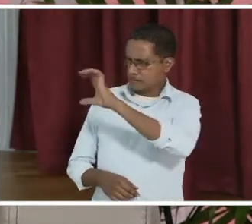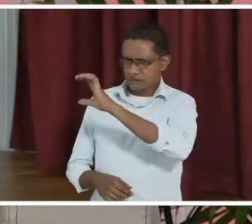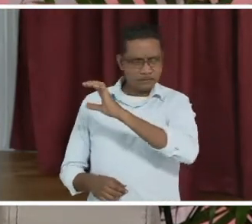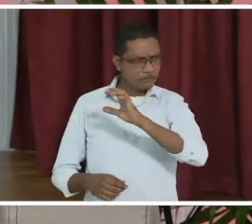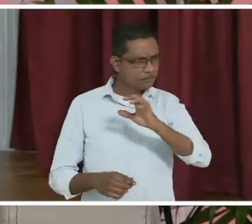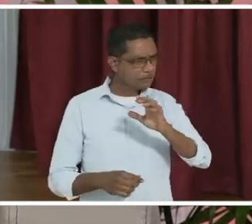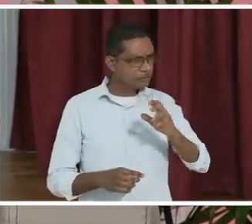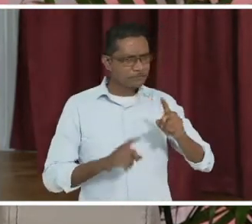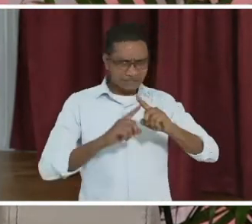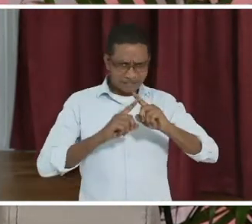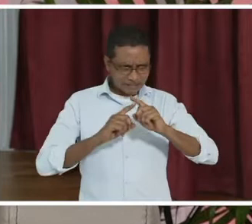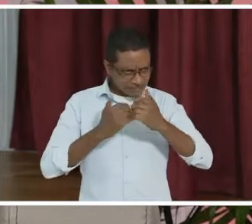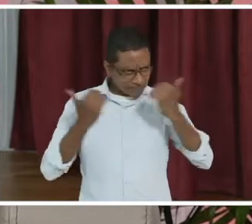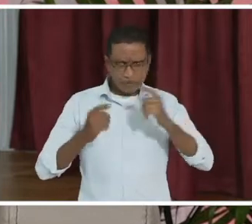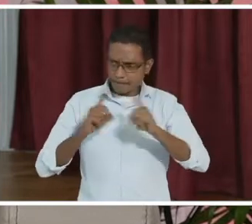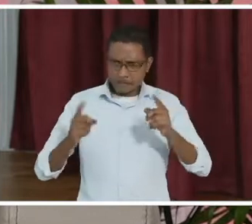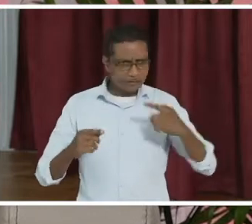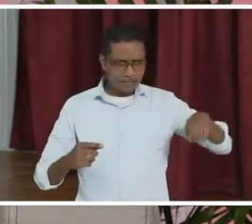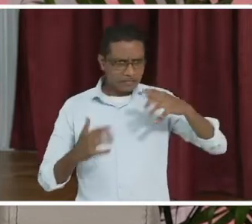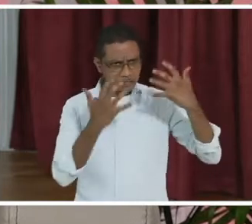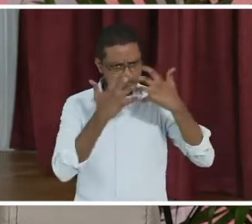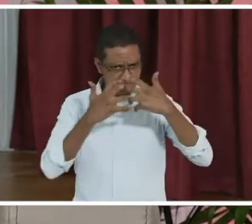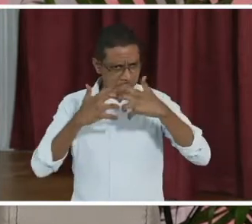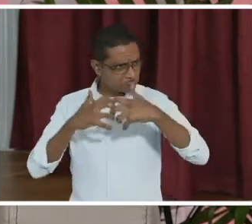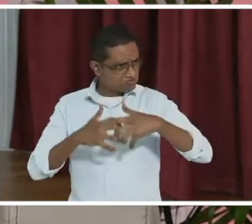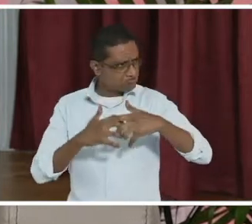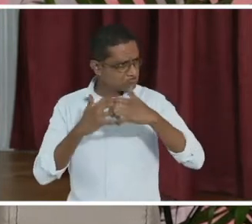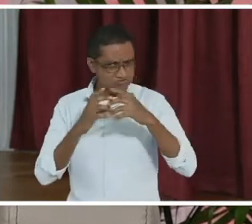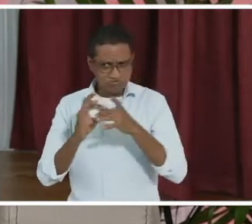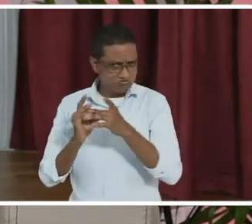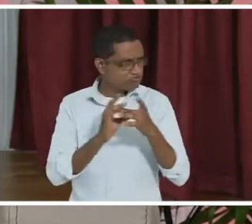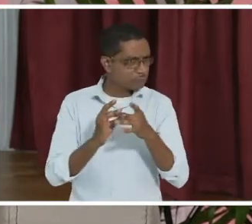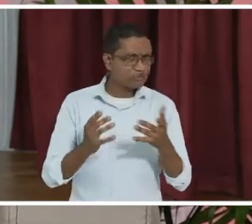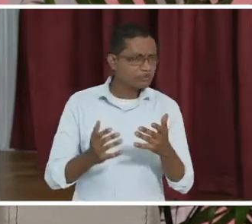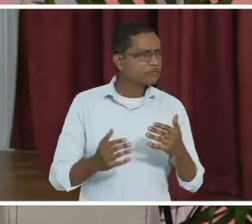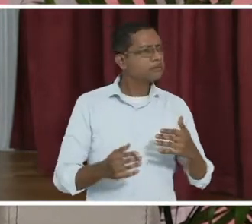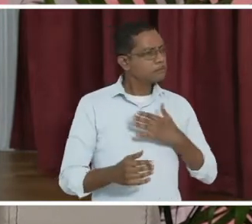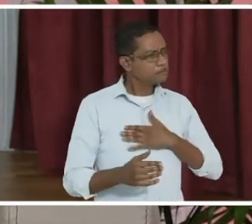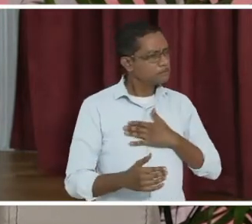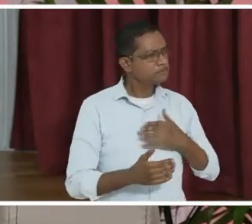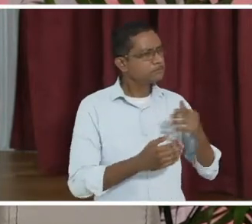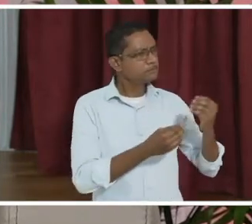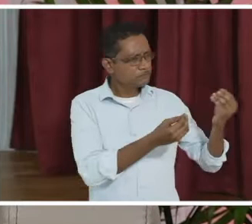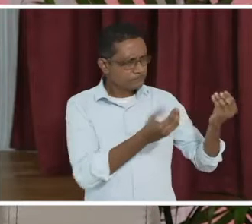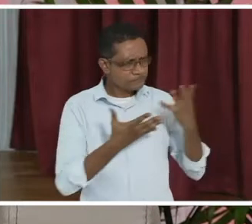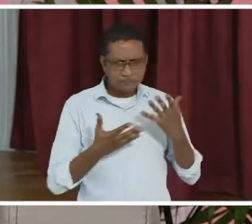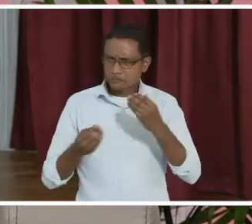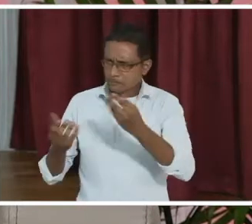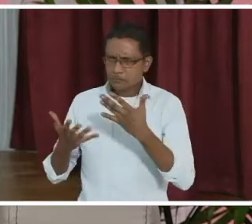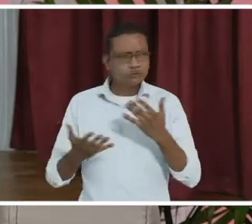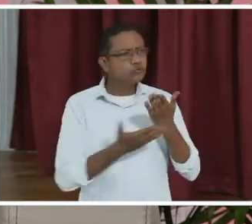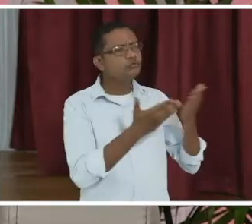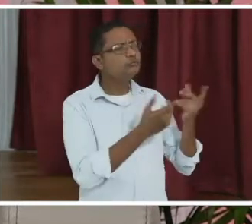in hand. Describe to me first your role coming from the allocations department, Rajiv. What exactly do you